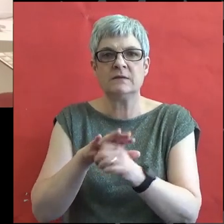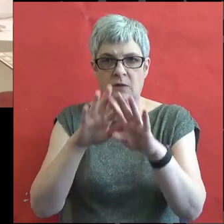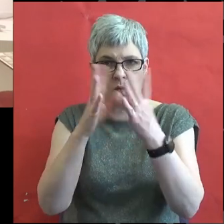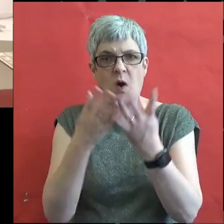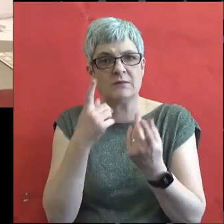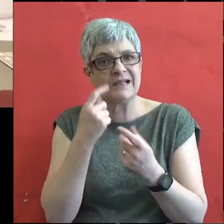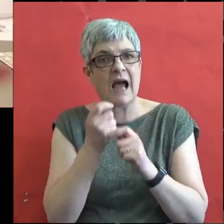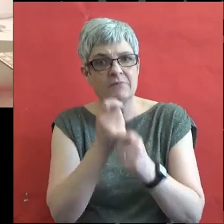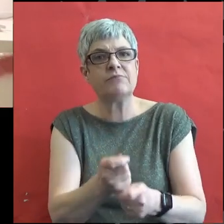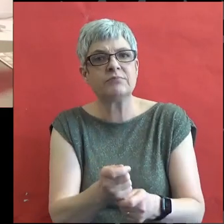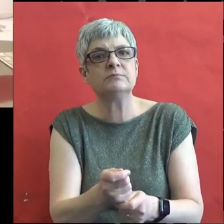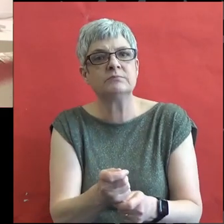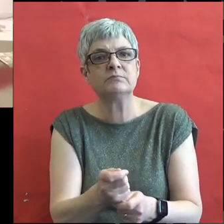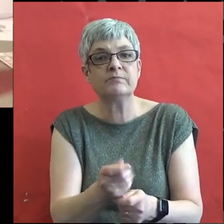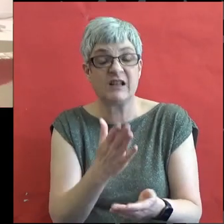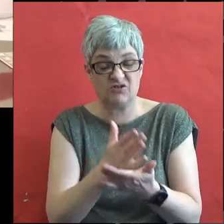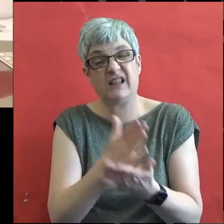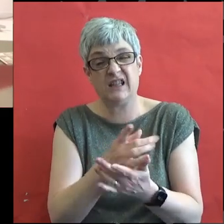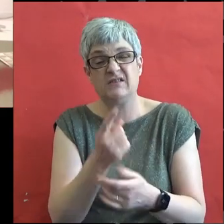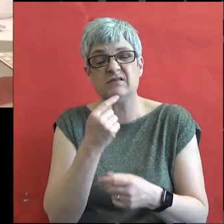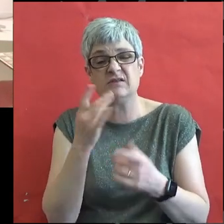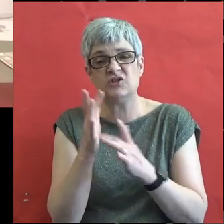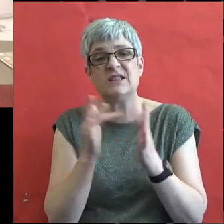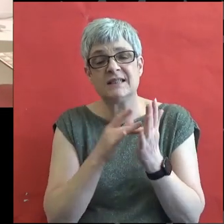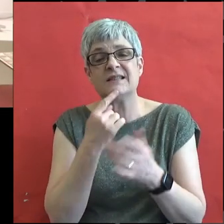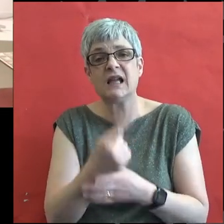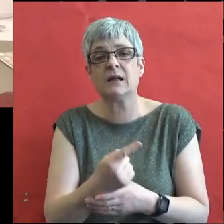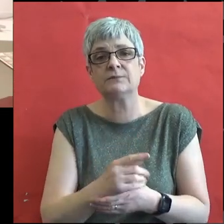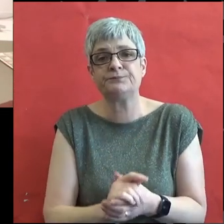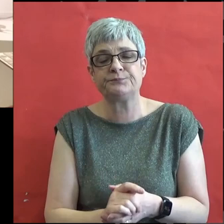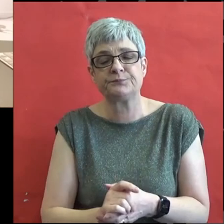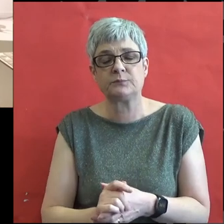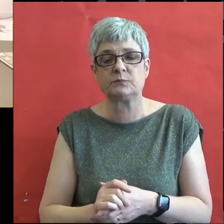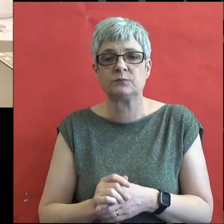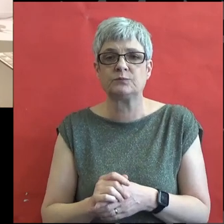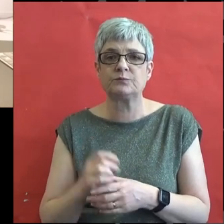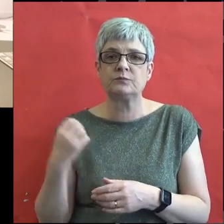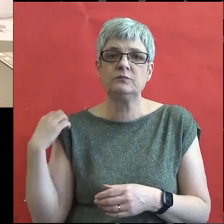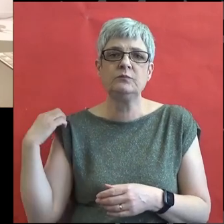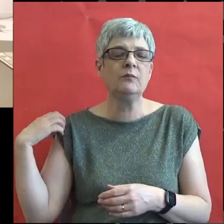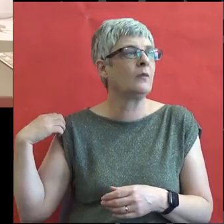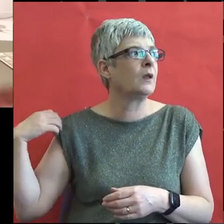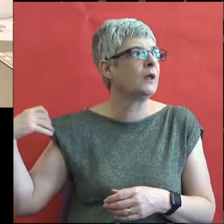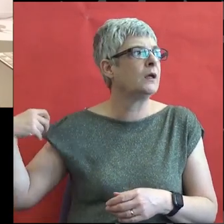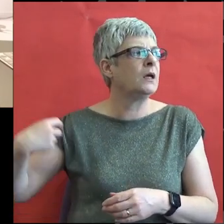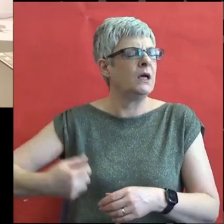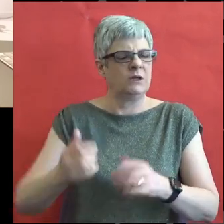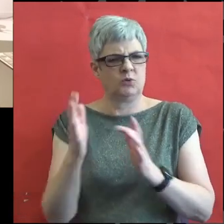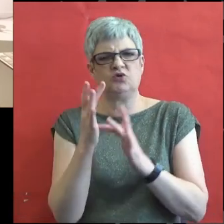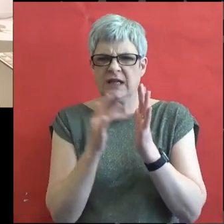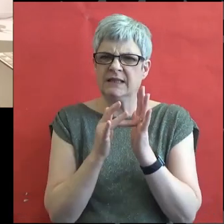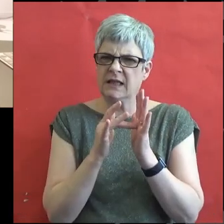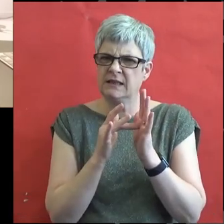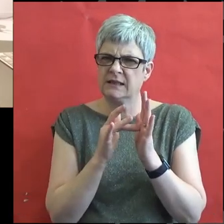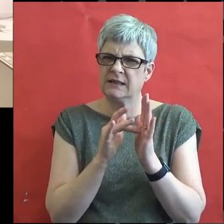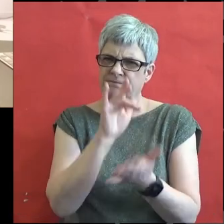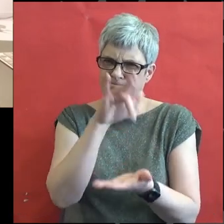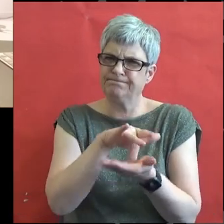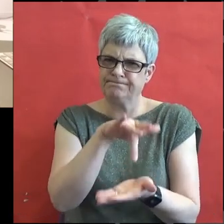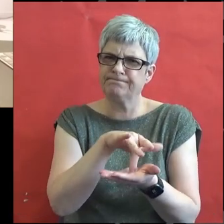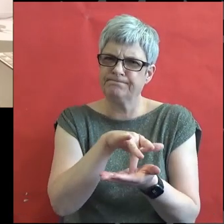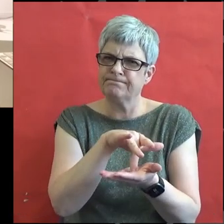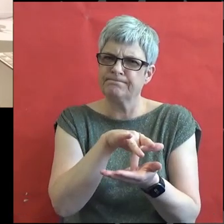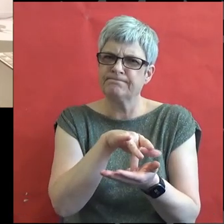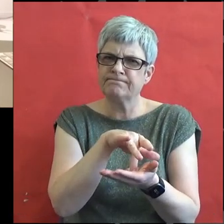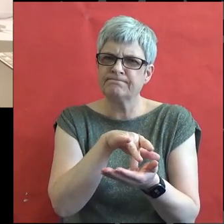the world can offer. That's really what Jesus is telling us they are. Jesus goes to the heart, in other